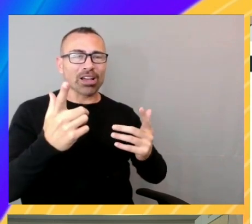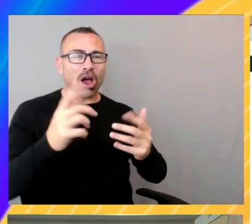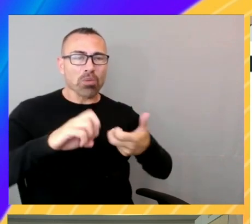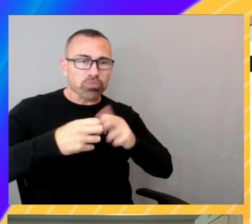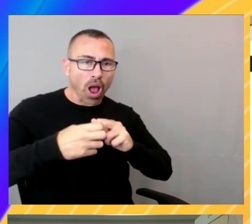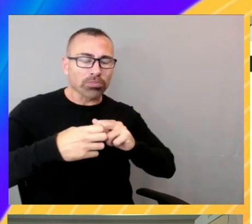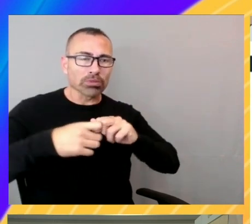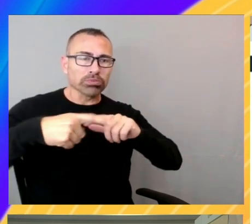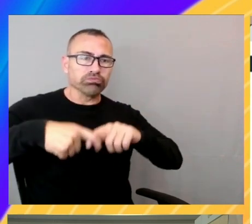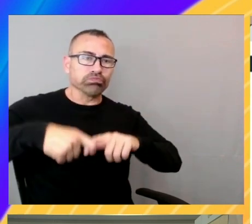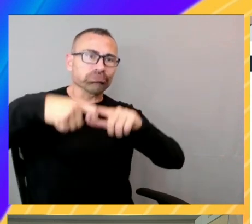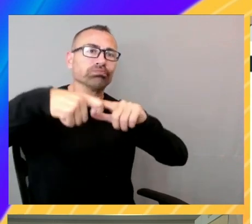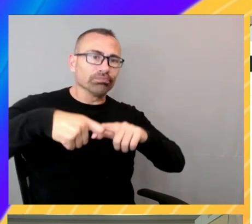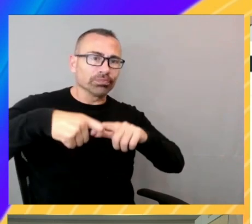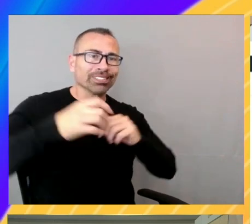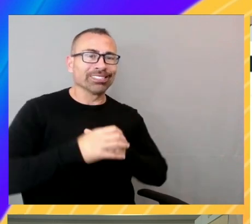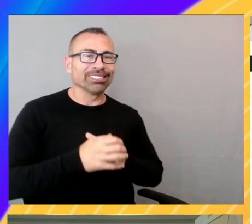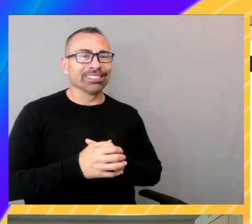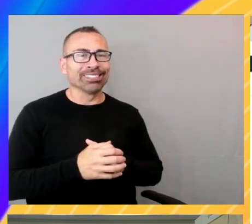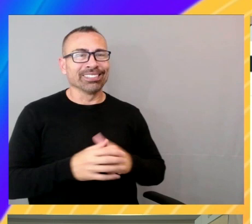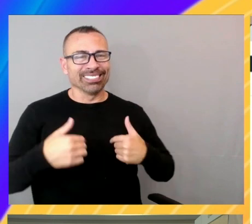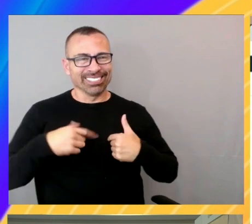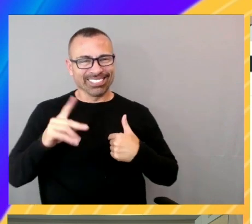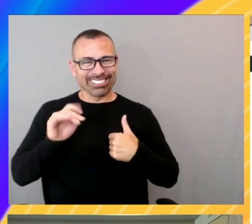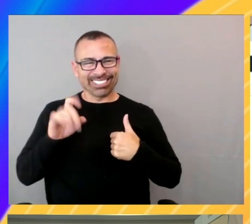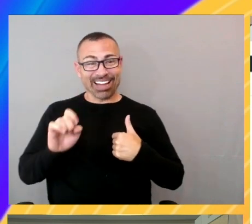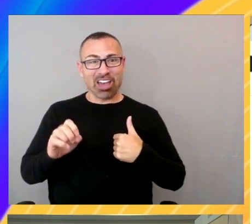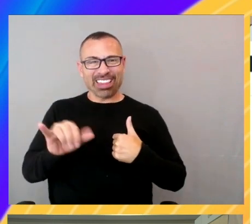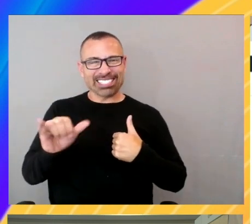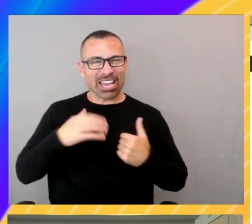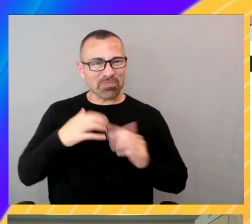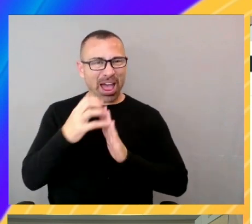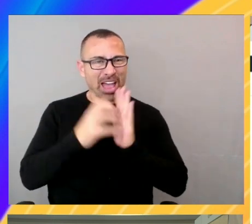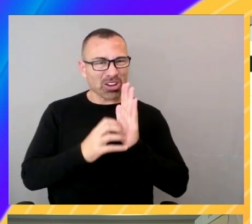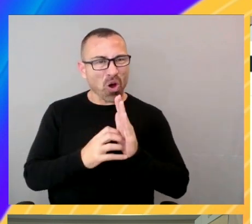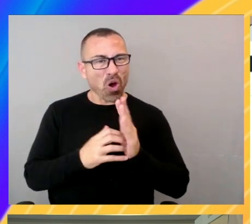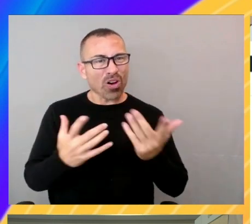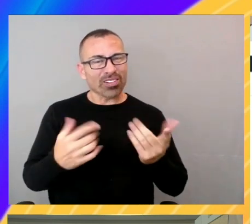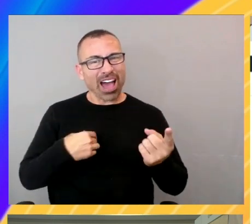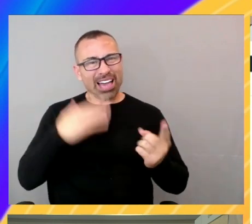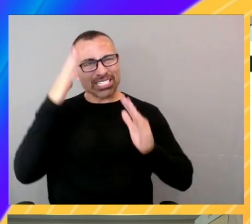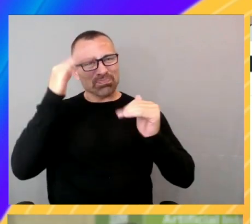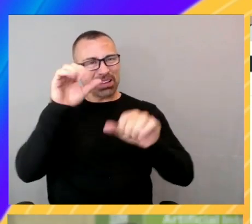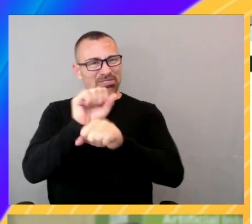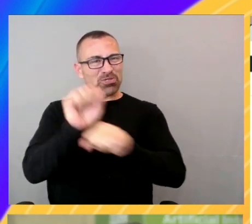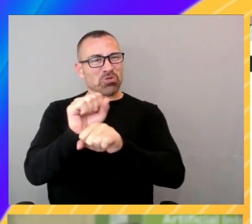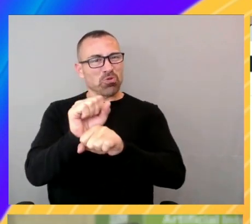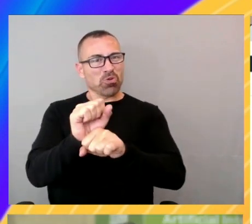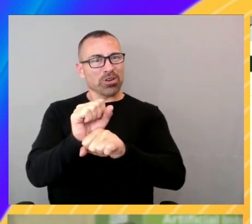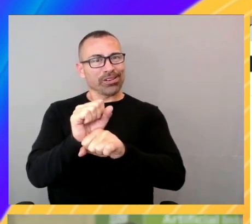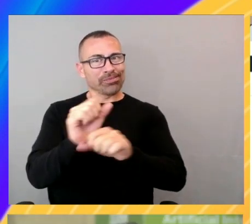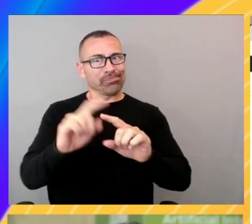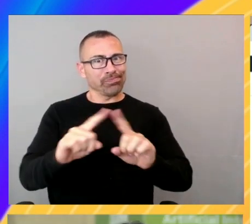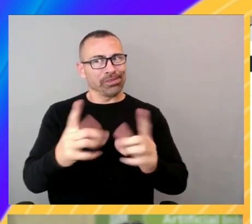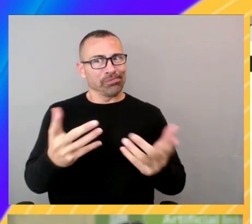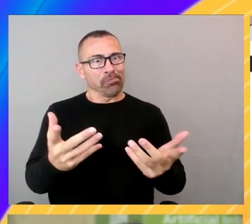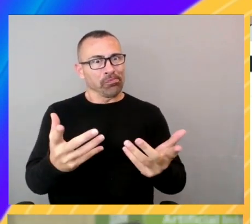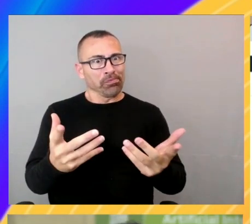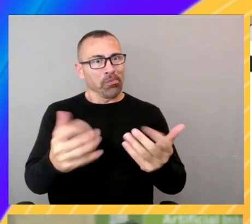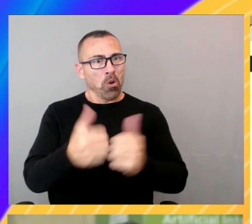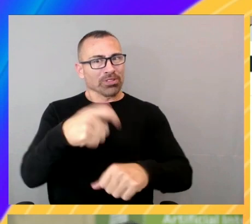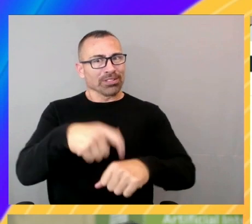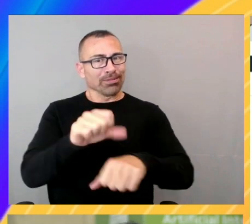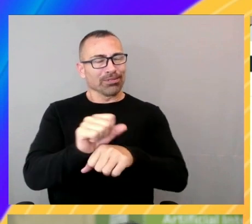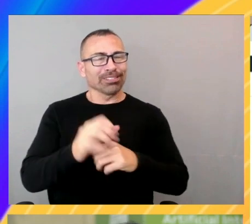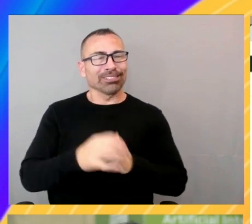right. Yeah, it works most of the time, and you never know until something looking, you know, you